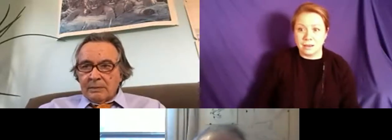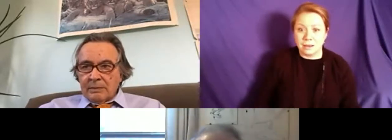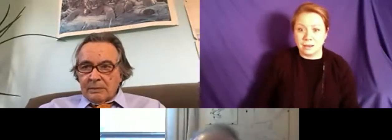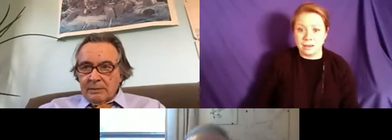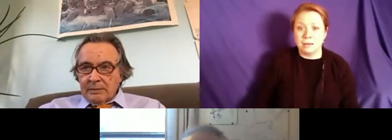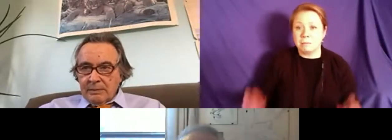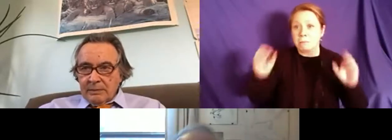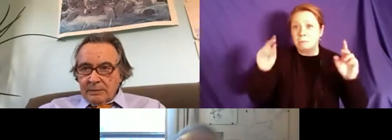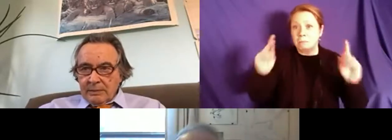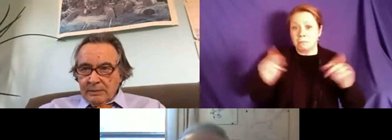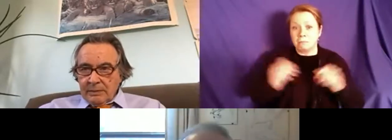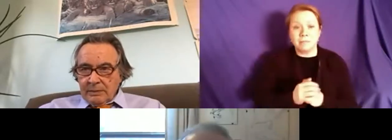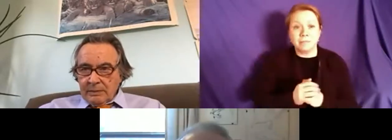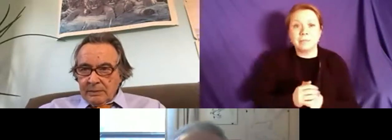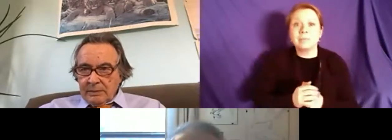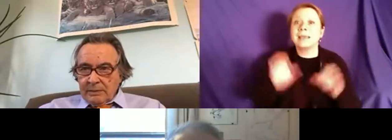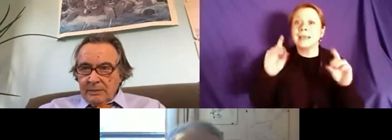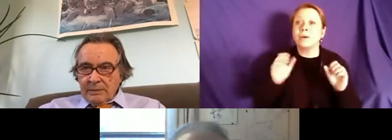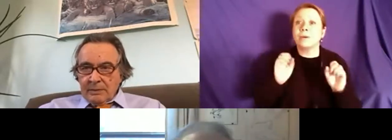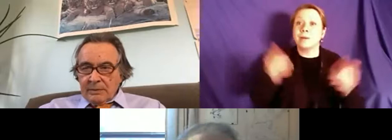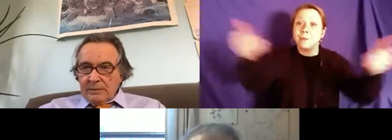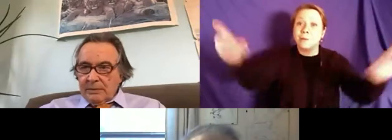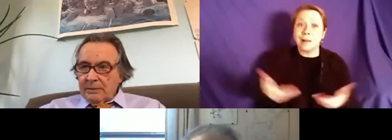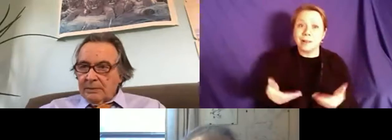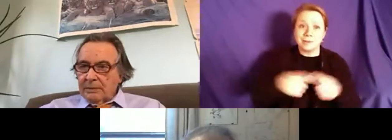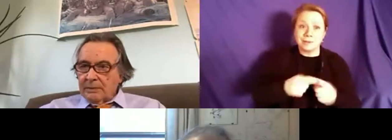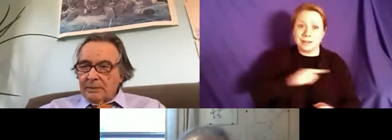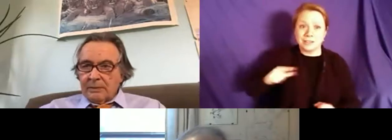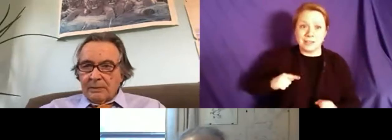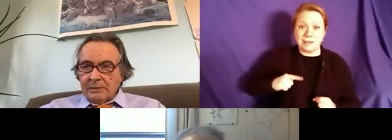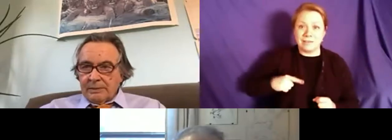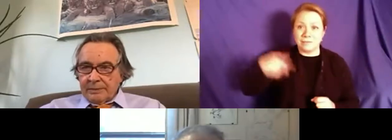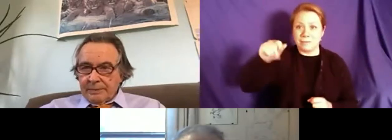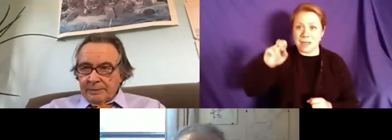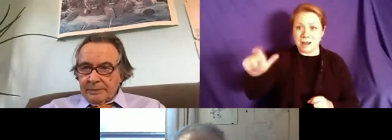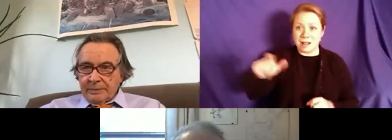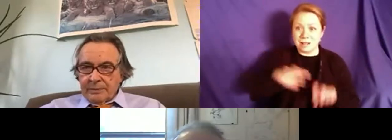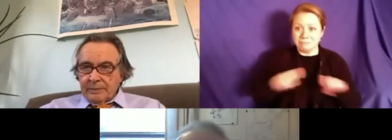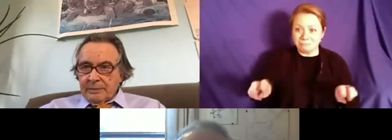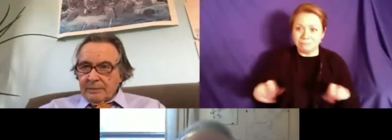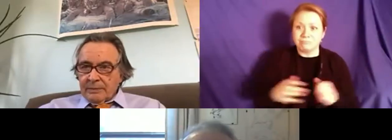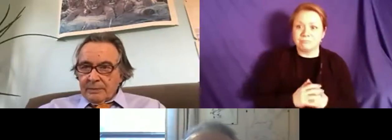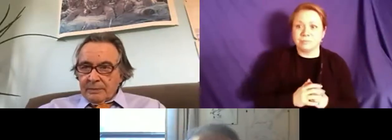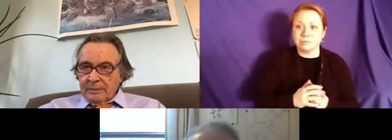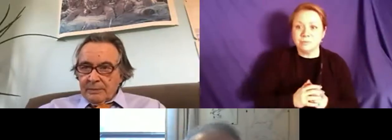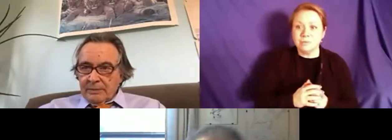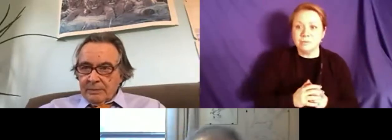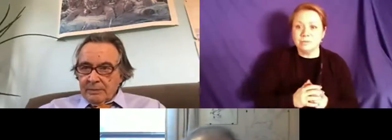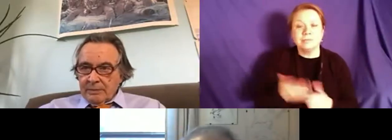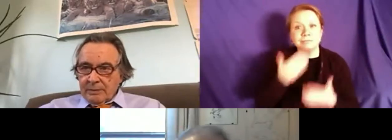so I want to welcome you all to the legislative panel. I first want to thank the